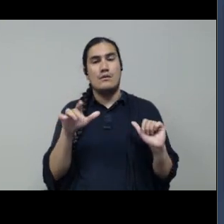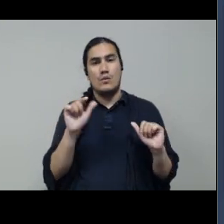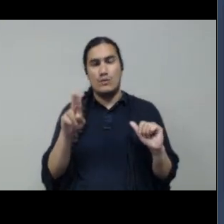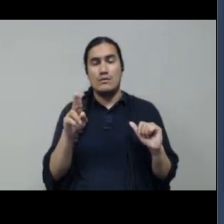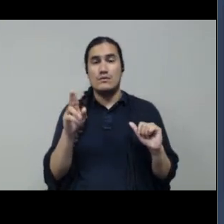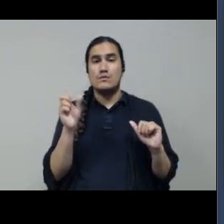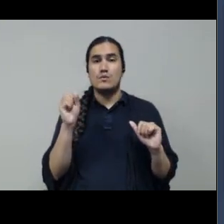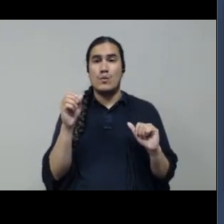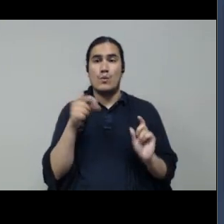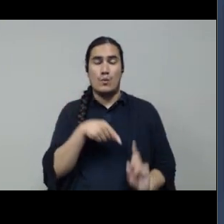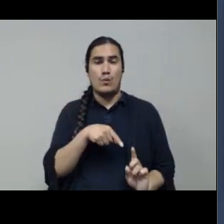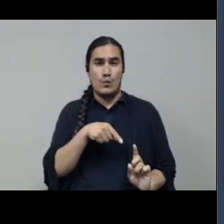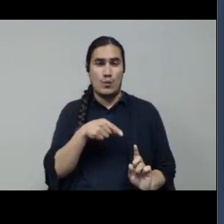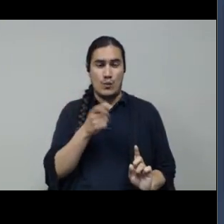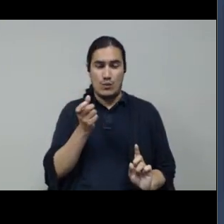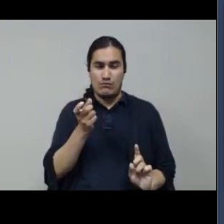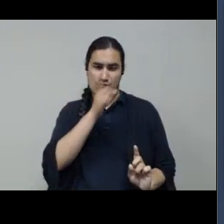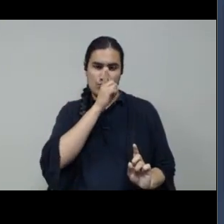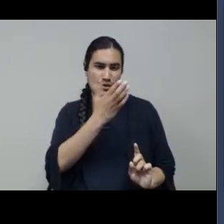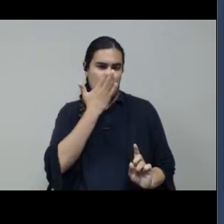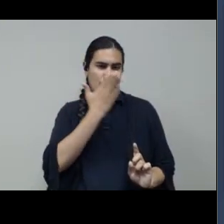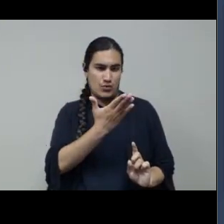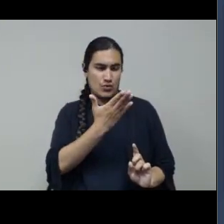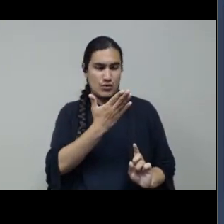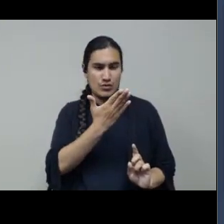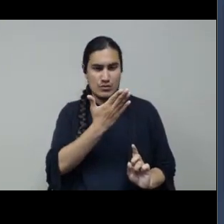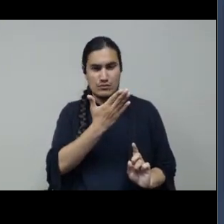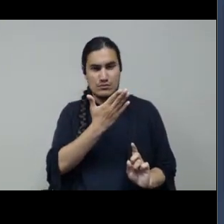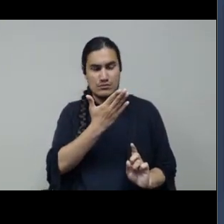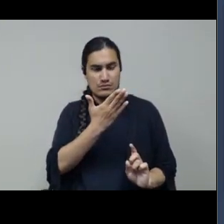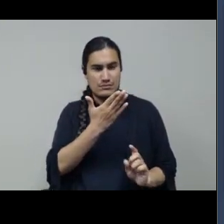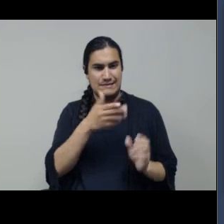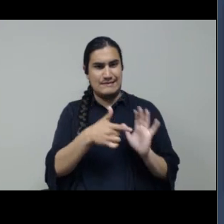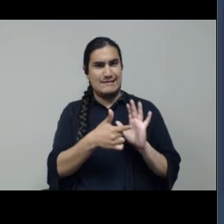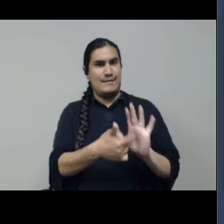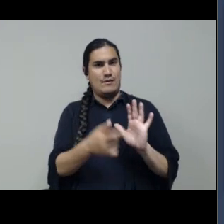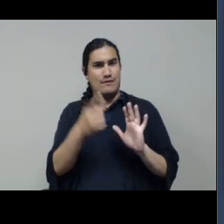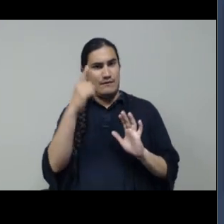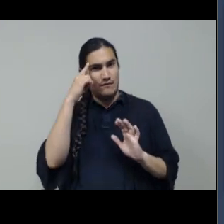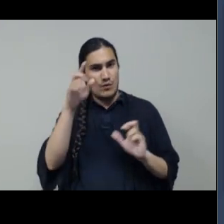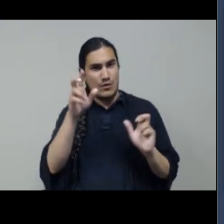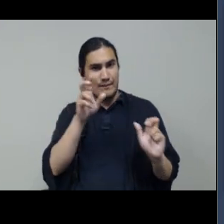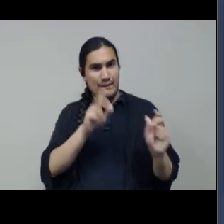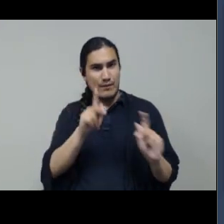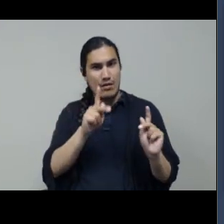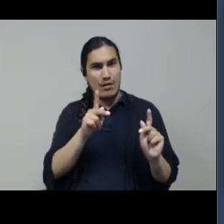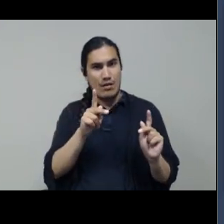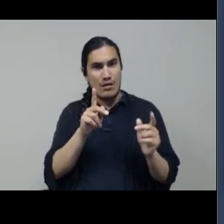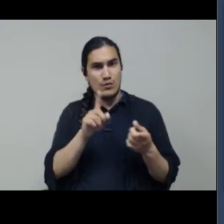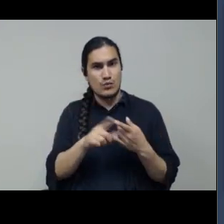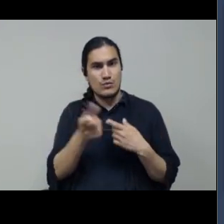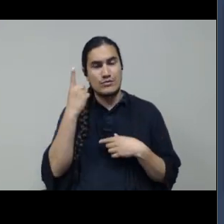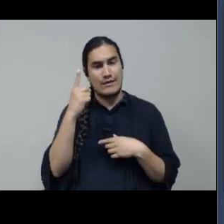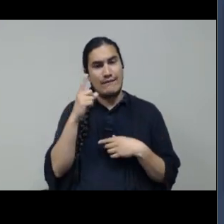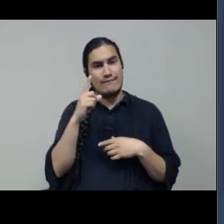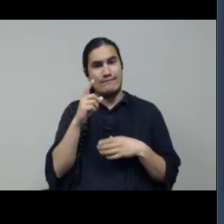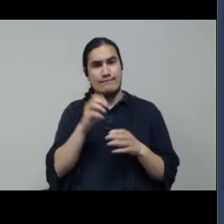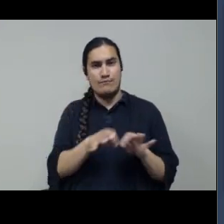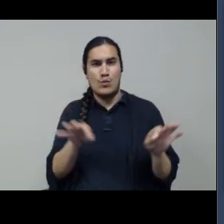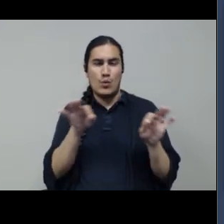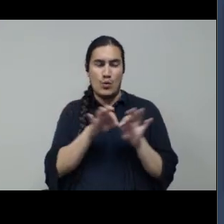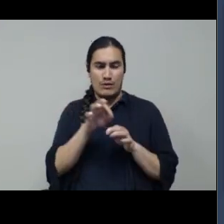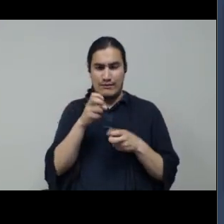This is actually a very good precedent and example for people to understand. One of the key issues we're working on when we're talking